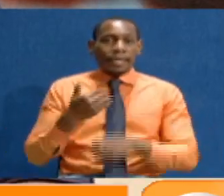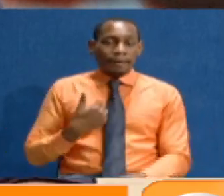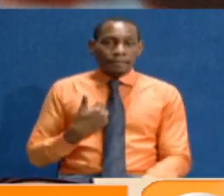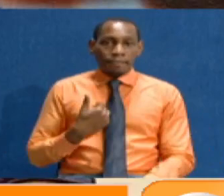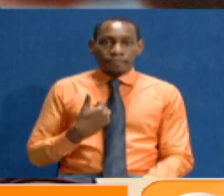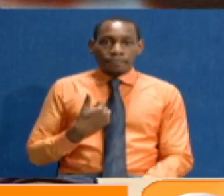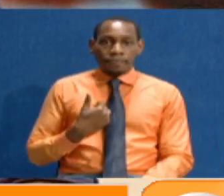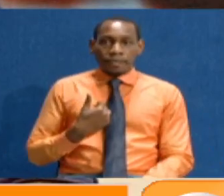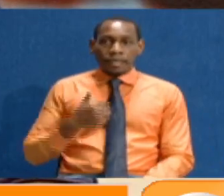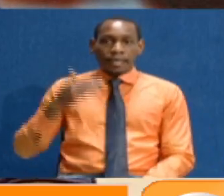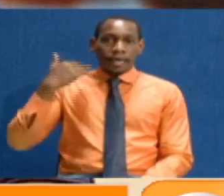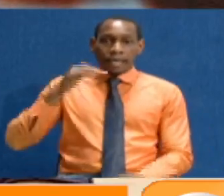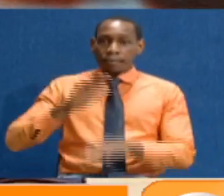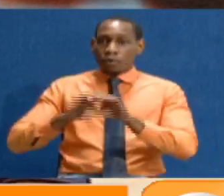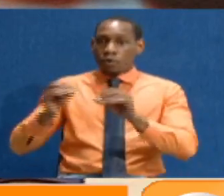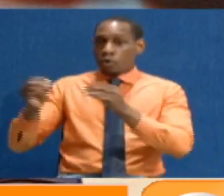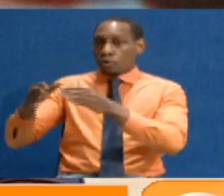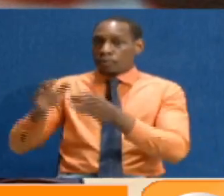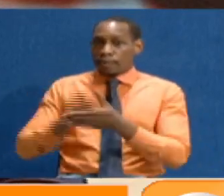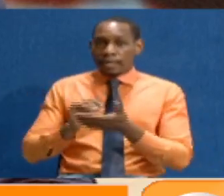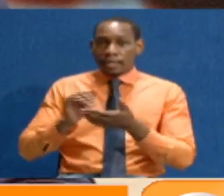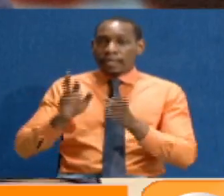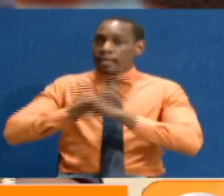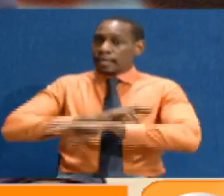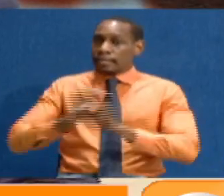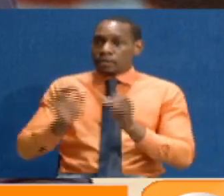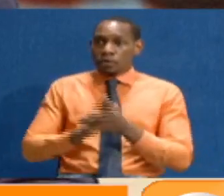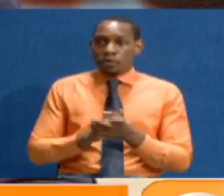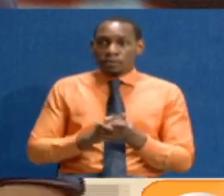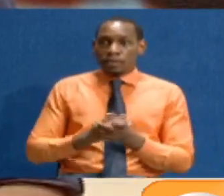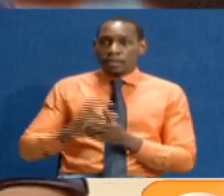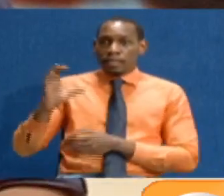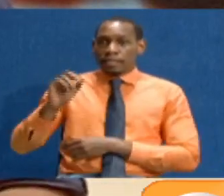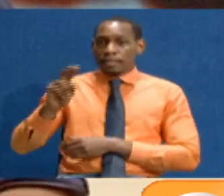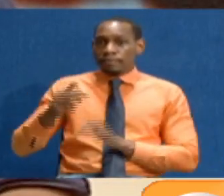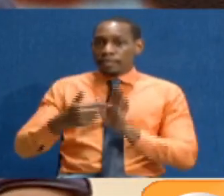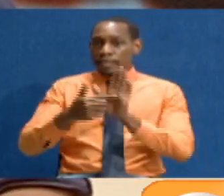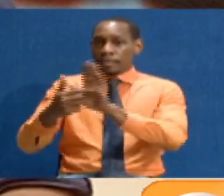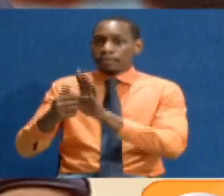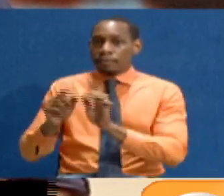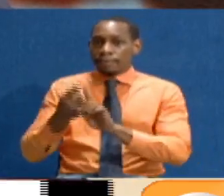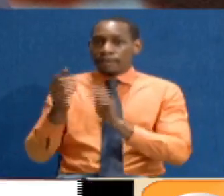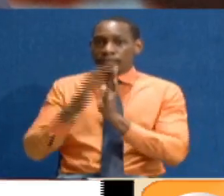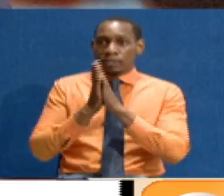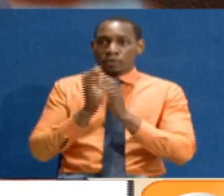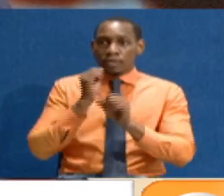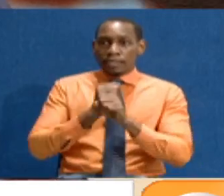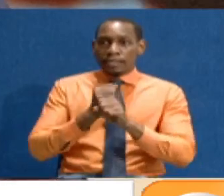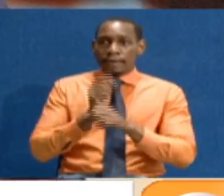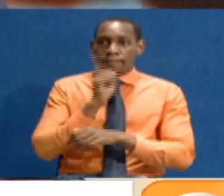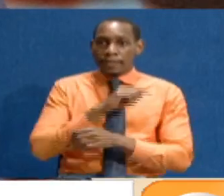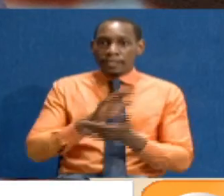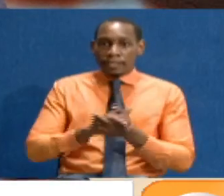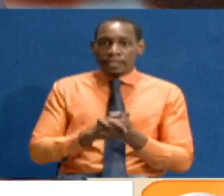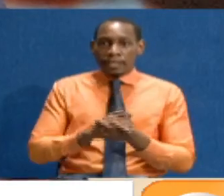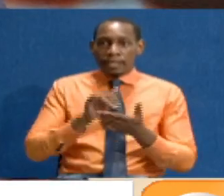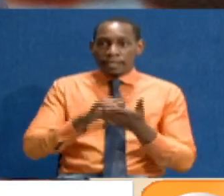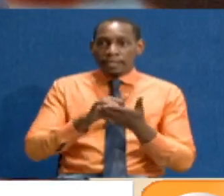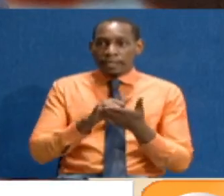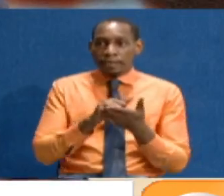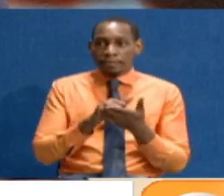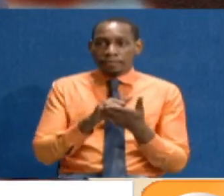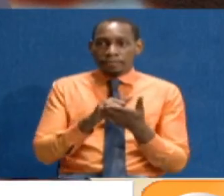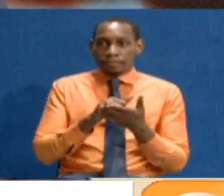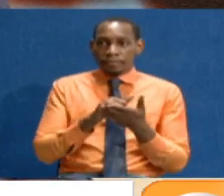hands. From Crime CPAW, what happened is we've never rested. I think Citizen covered the first story we were doing down in Kibra with Shofko, who's our